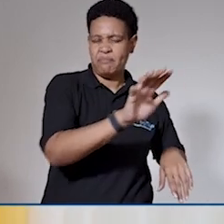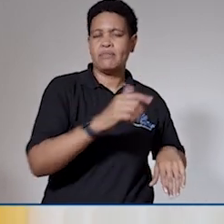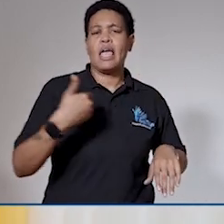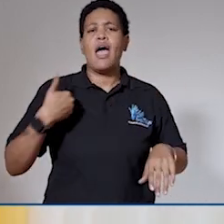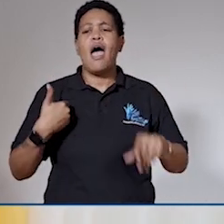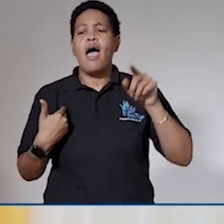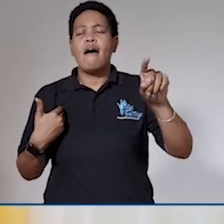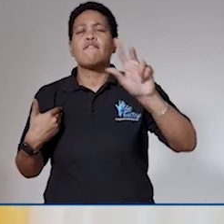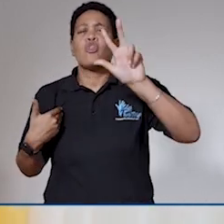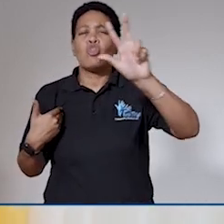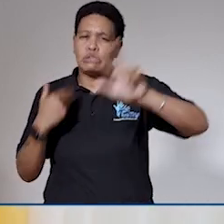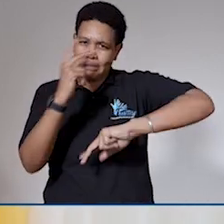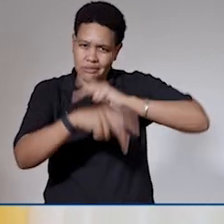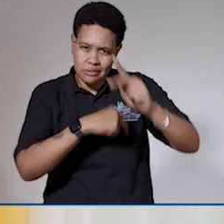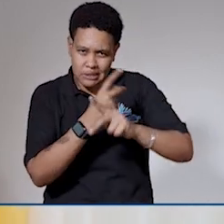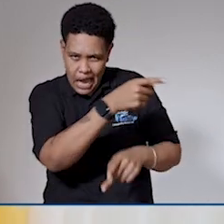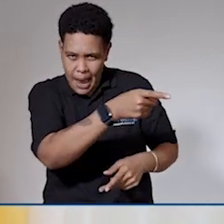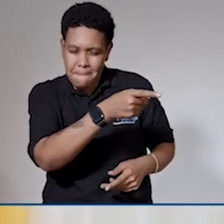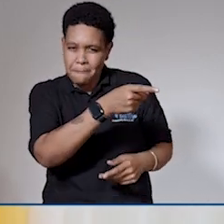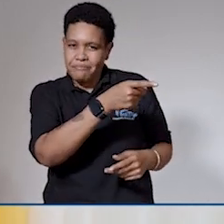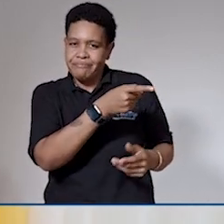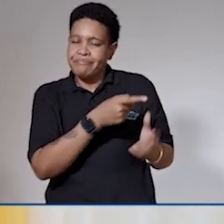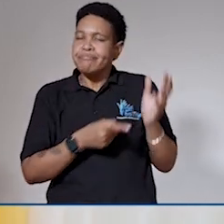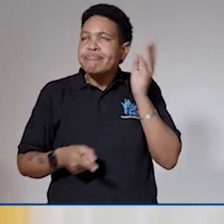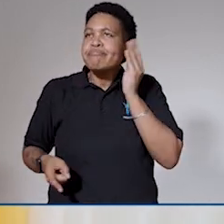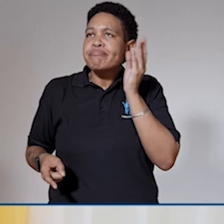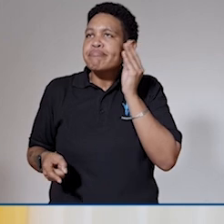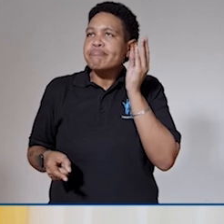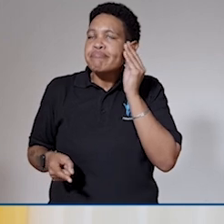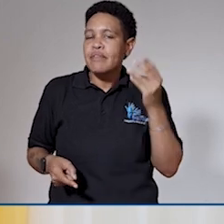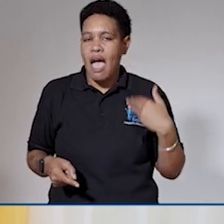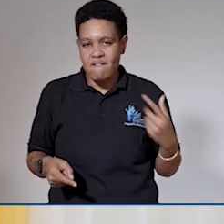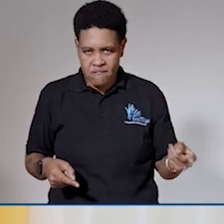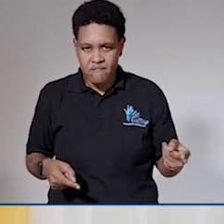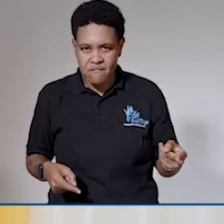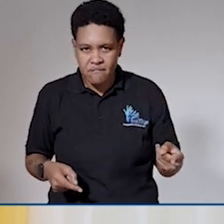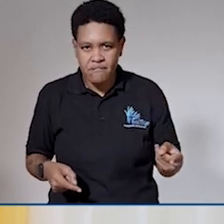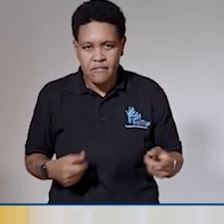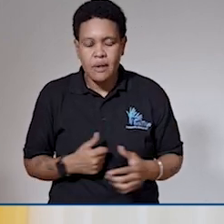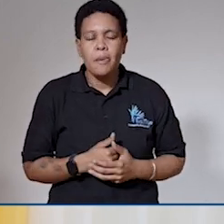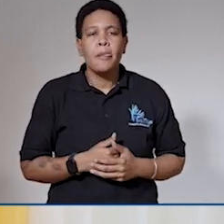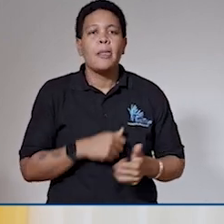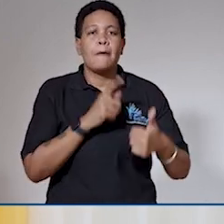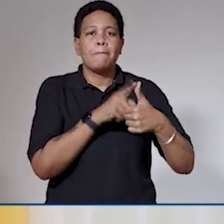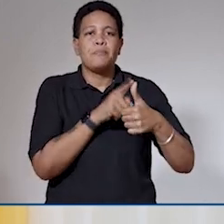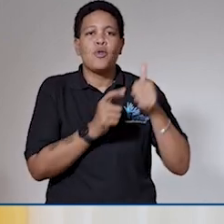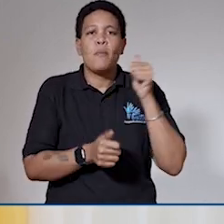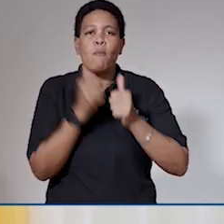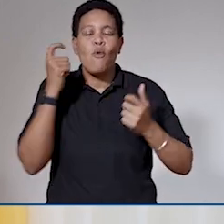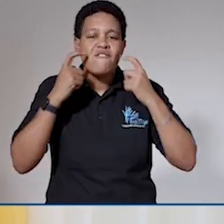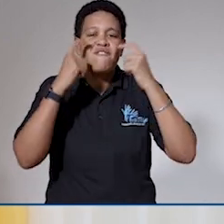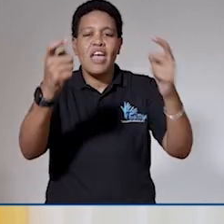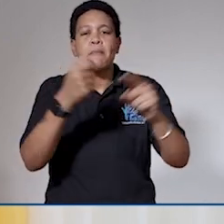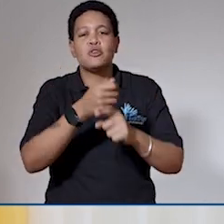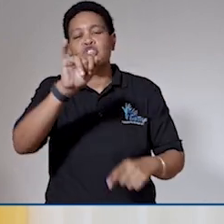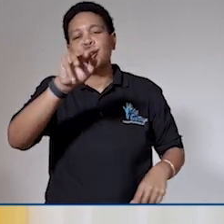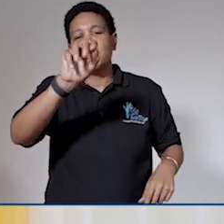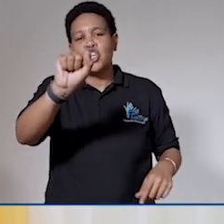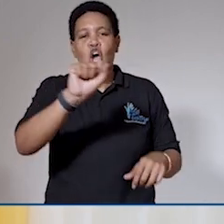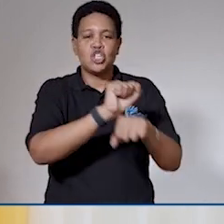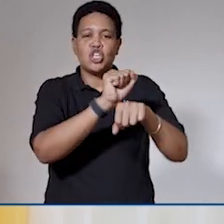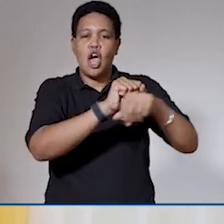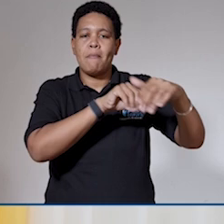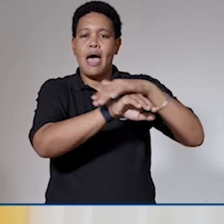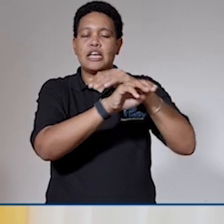three types of screen readers that are used. There's the most famous one, JAWS, Job Access with